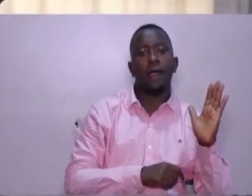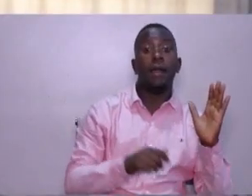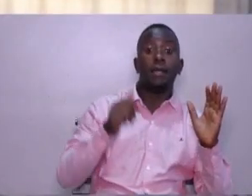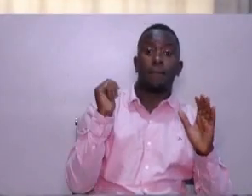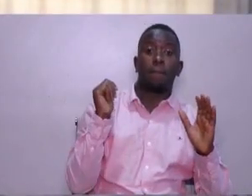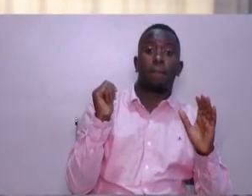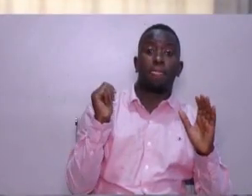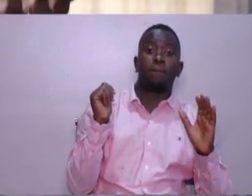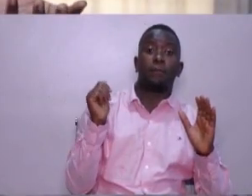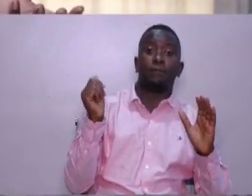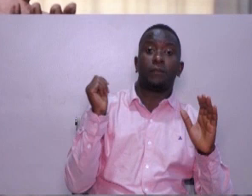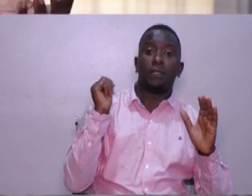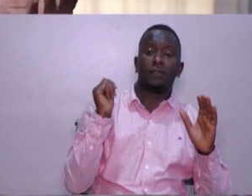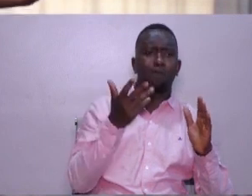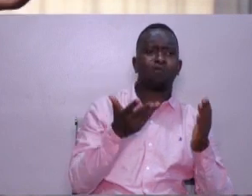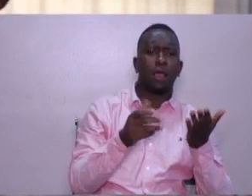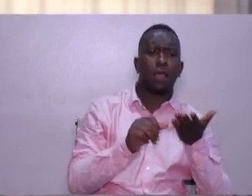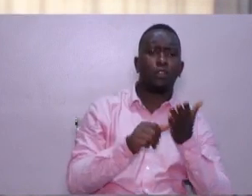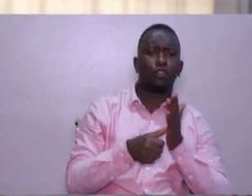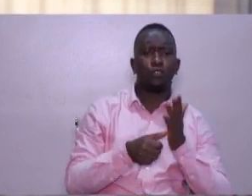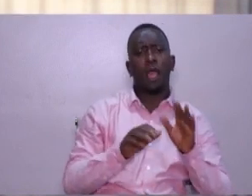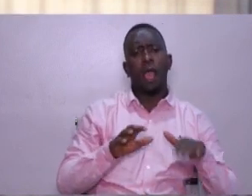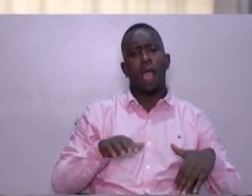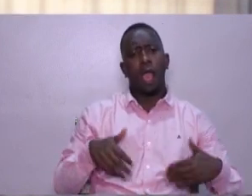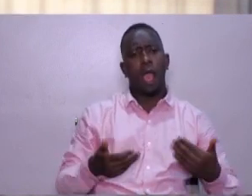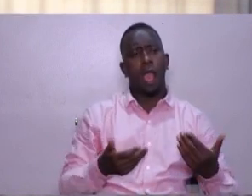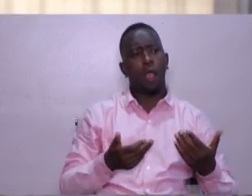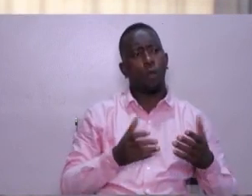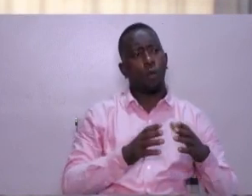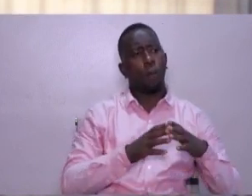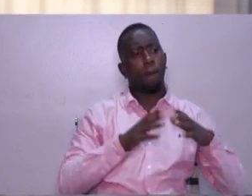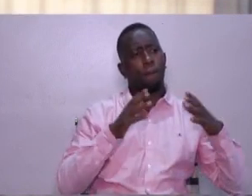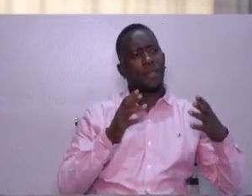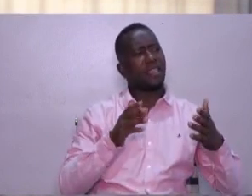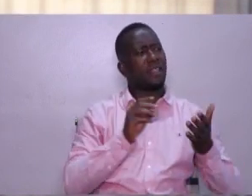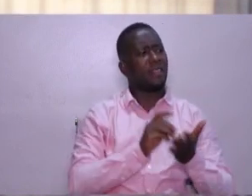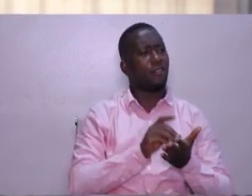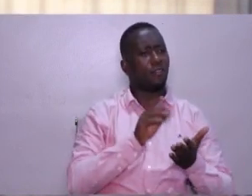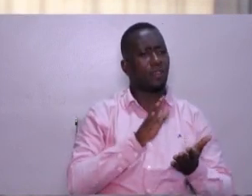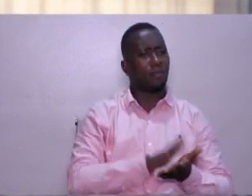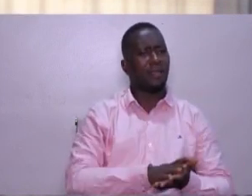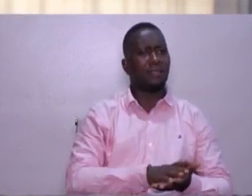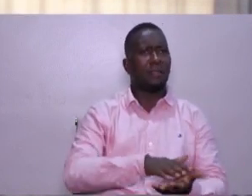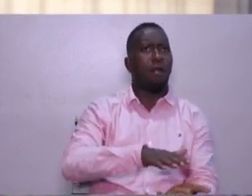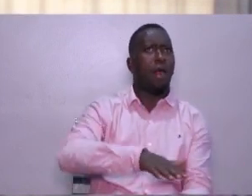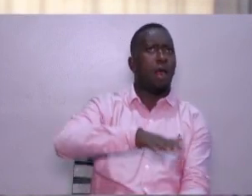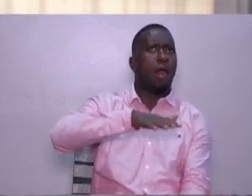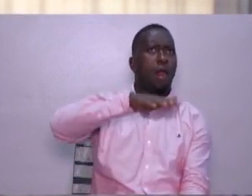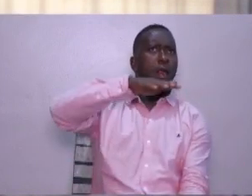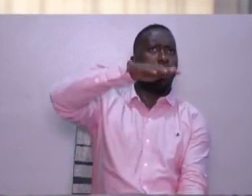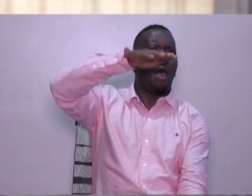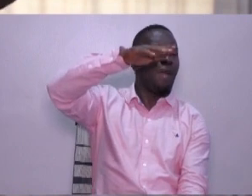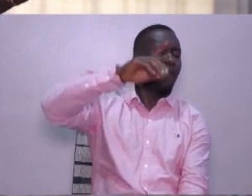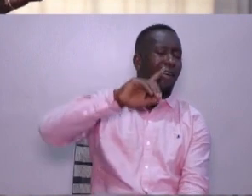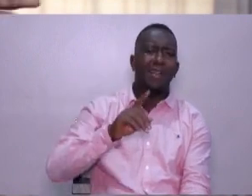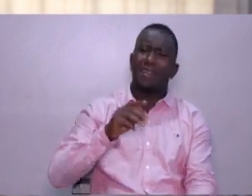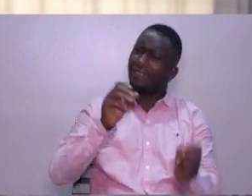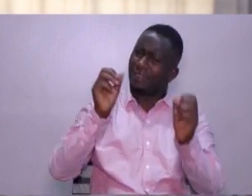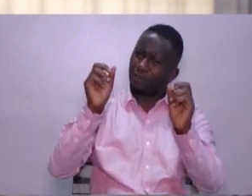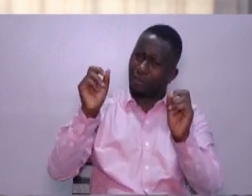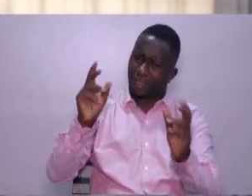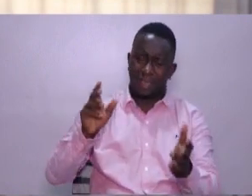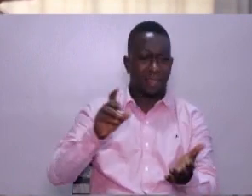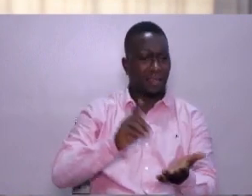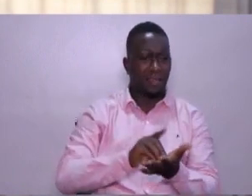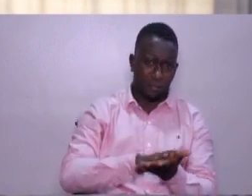Yesterday there were concerns about how big the document is going to be. It is okay. Let the document be big